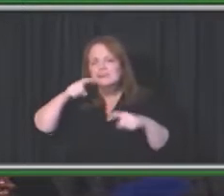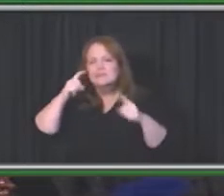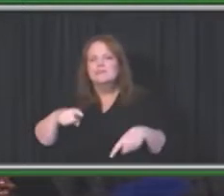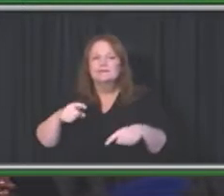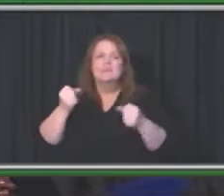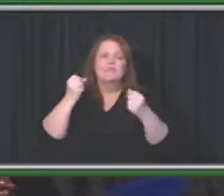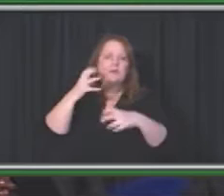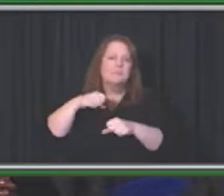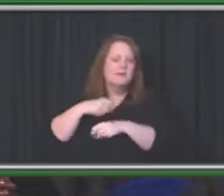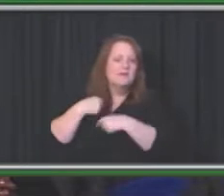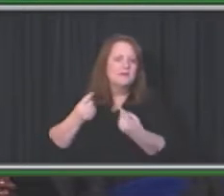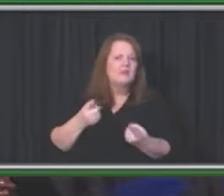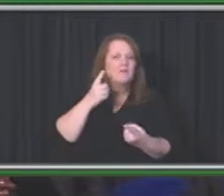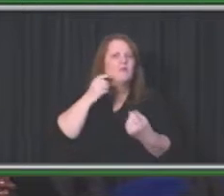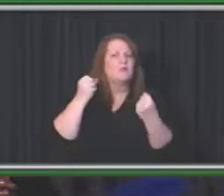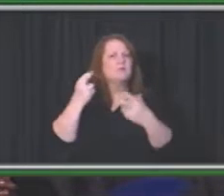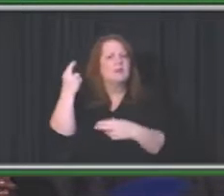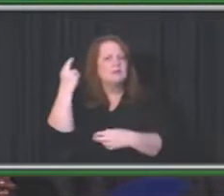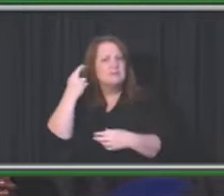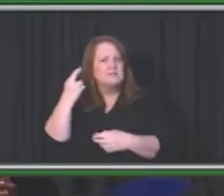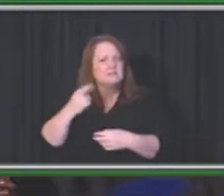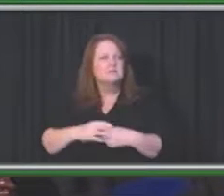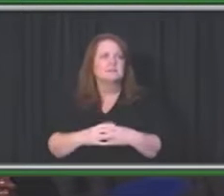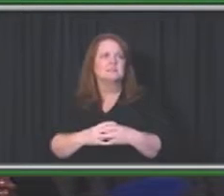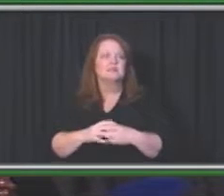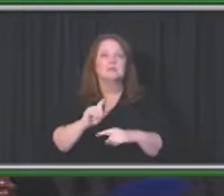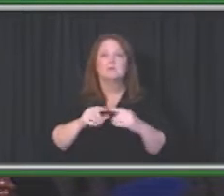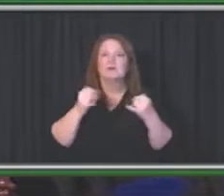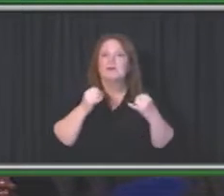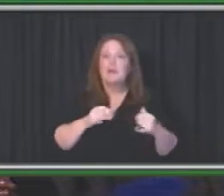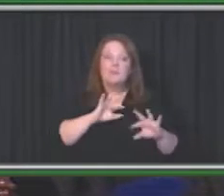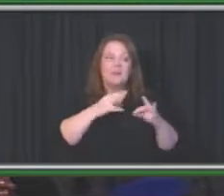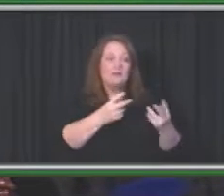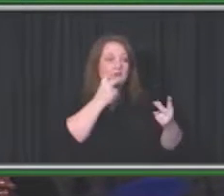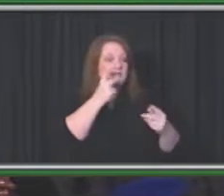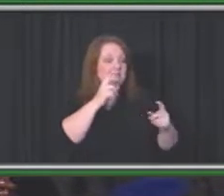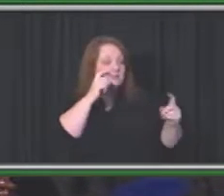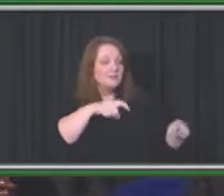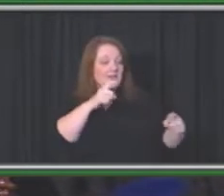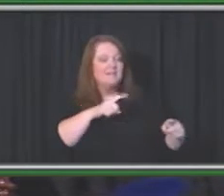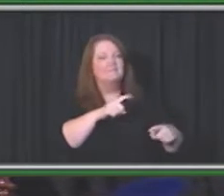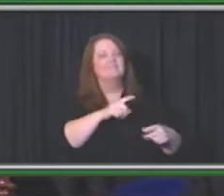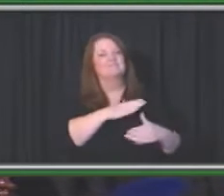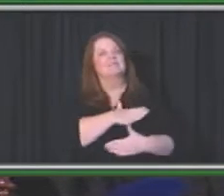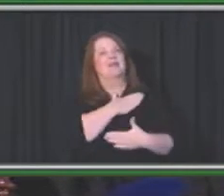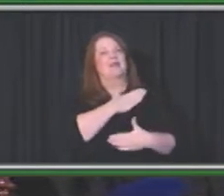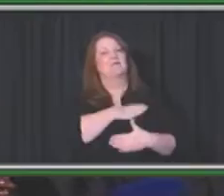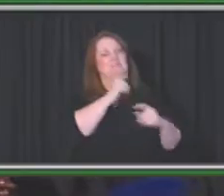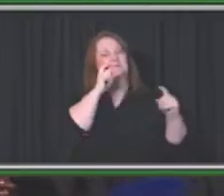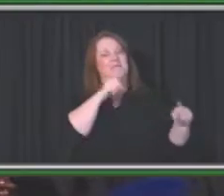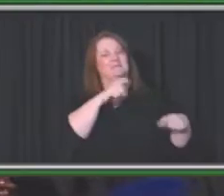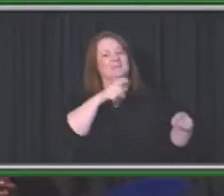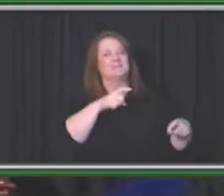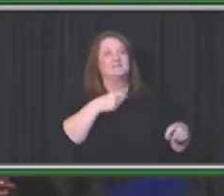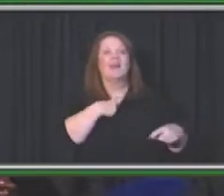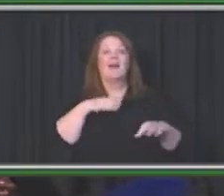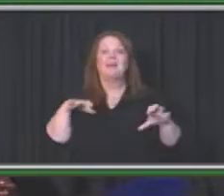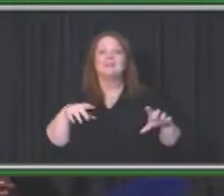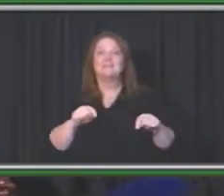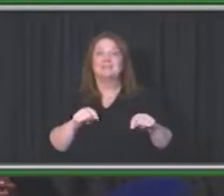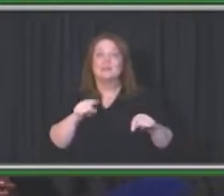many years for many reasons, and now they get to see me shed tears of joy because I did it. You did